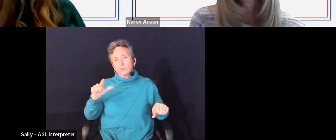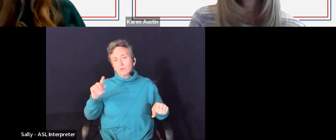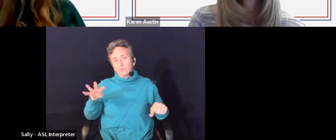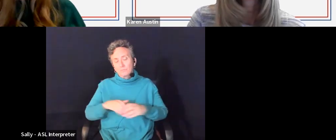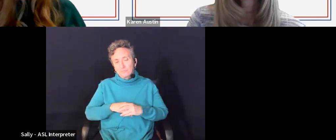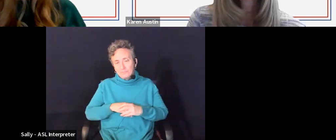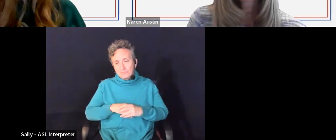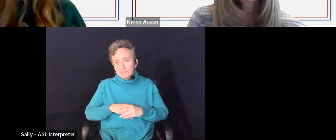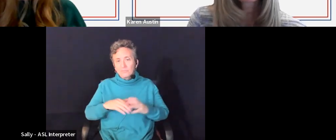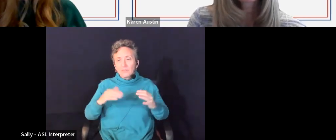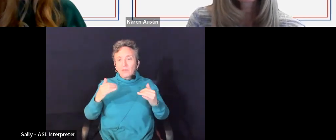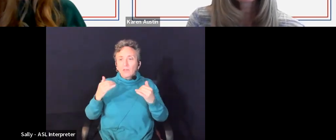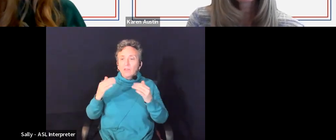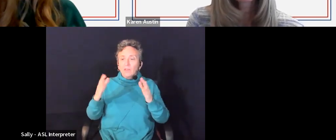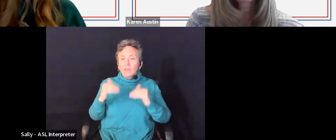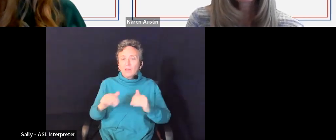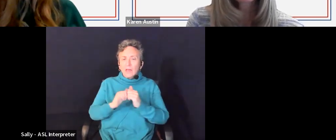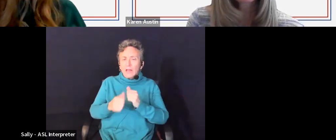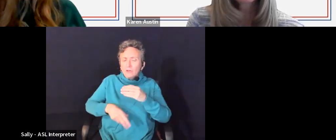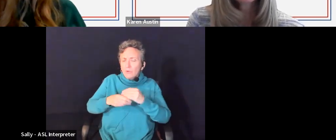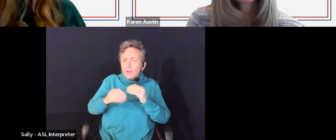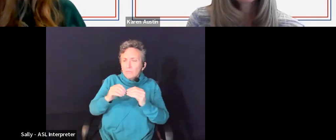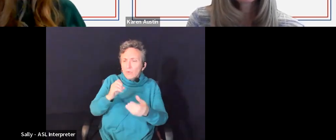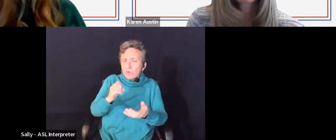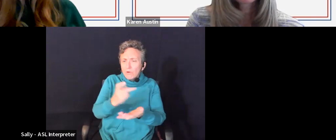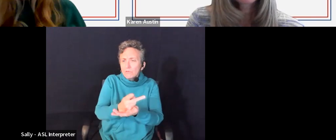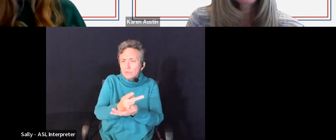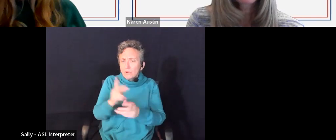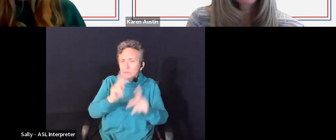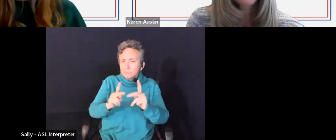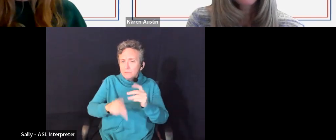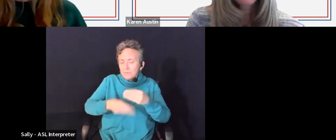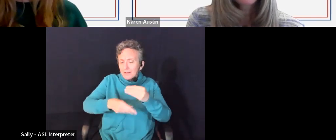And how do you add additional authorized persons to the account?